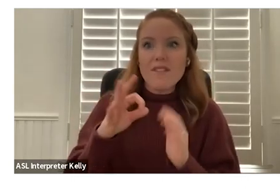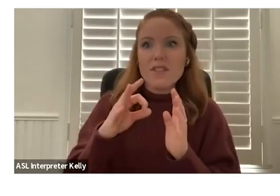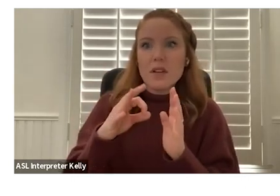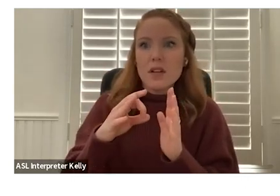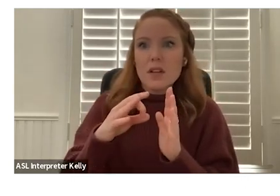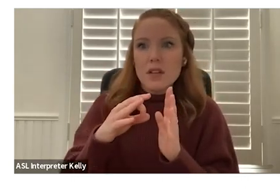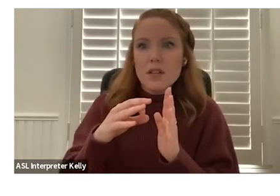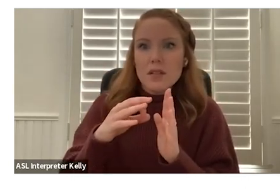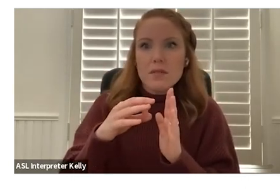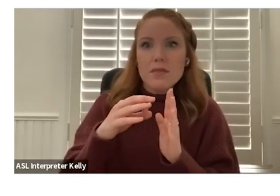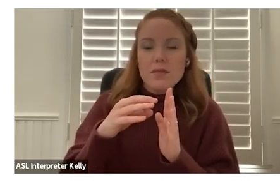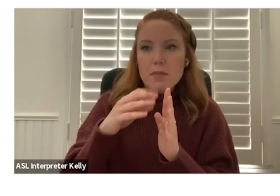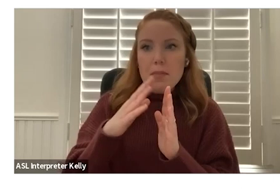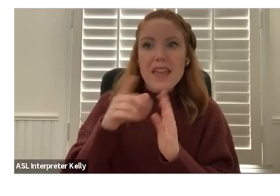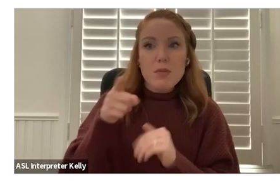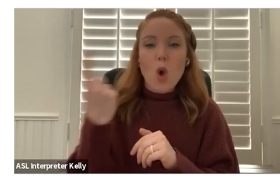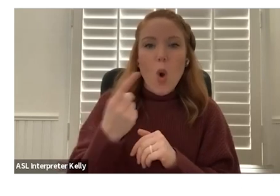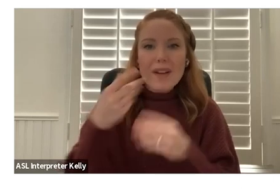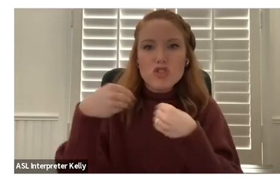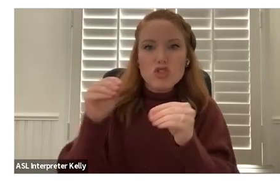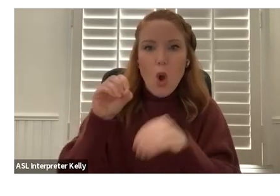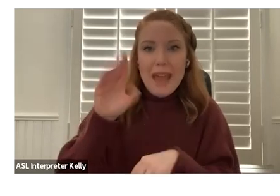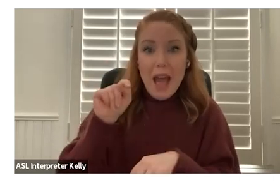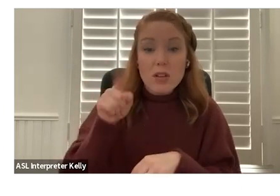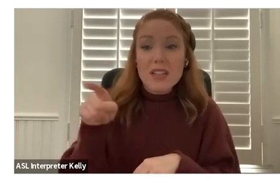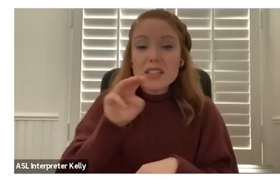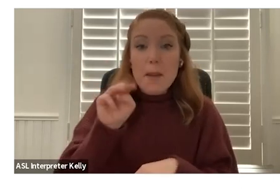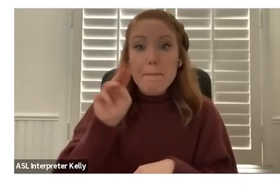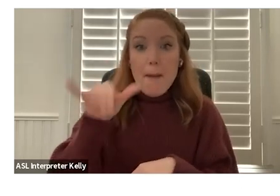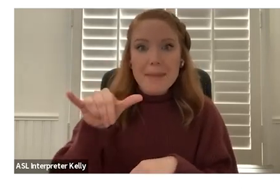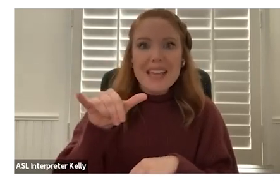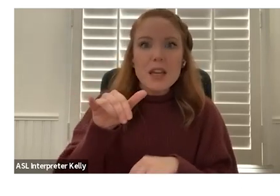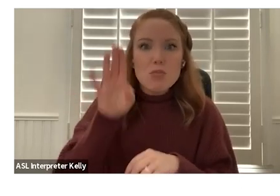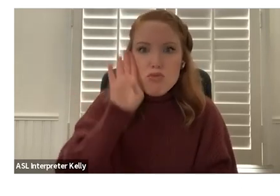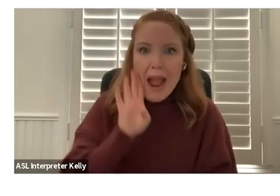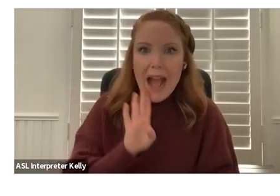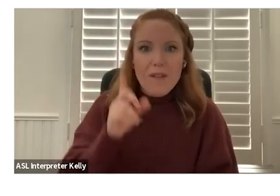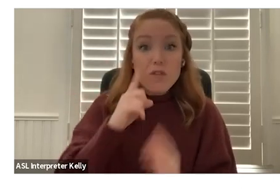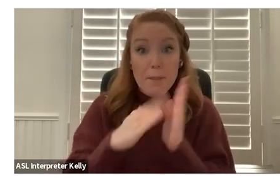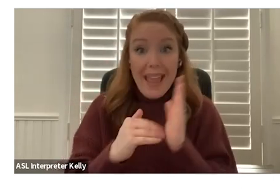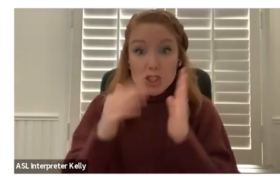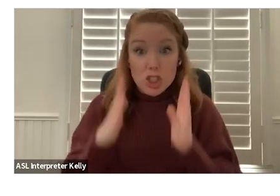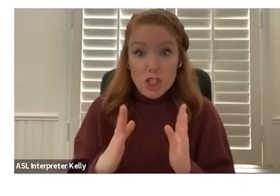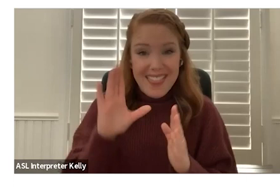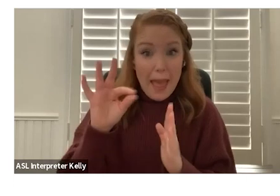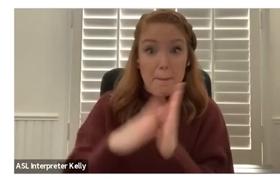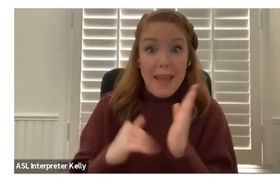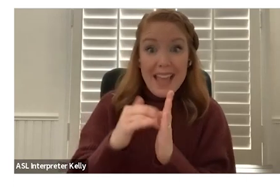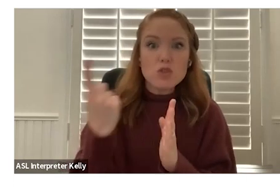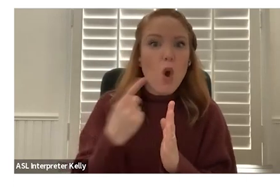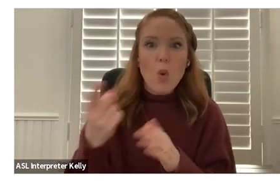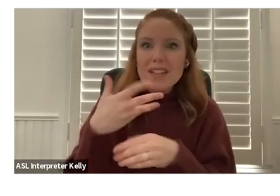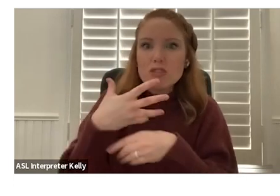forget the Orient, just any kind of resource from a land that was colonized or forever altered